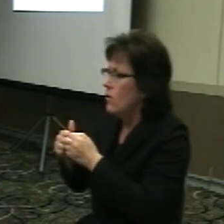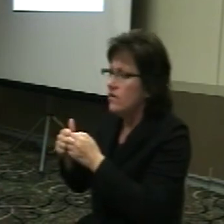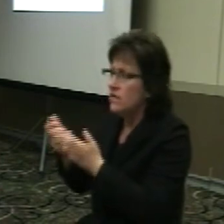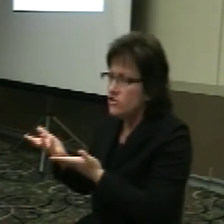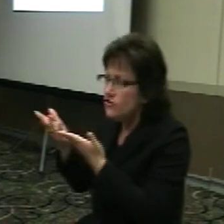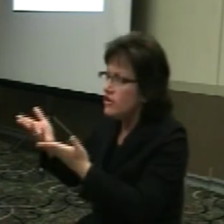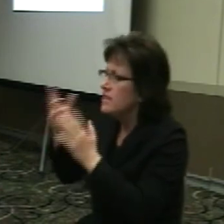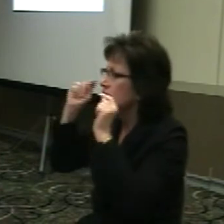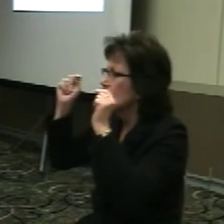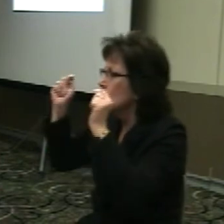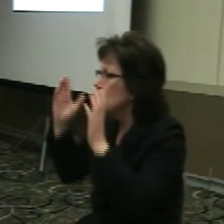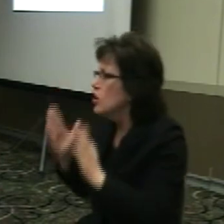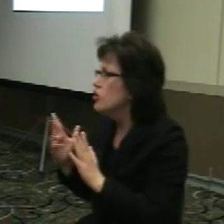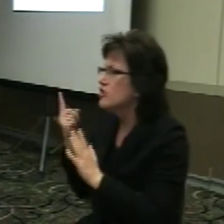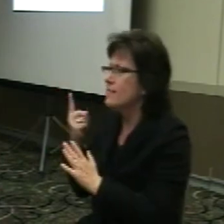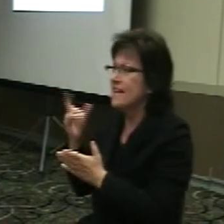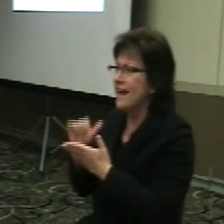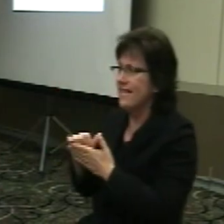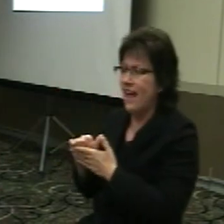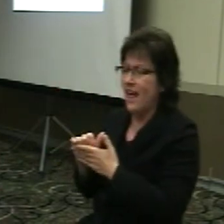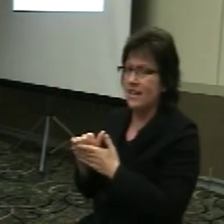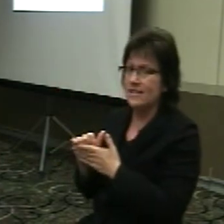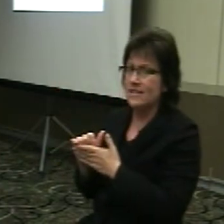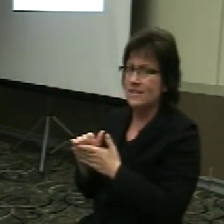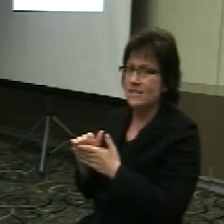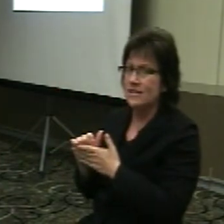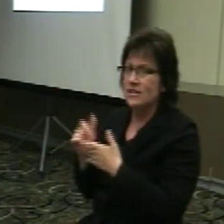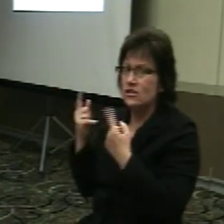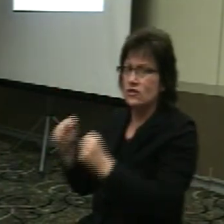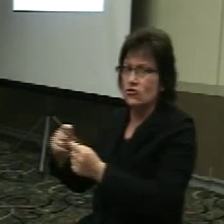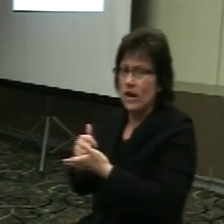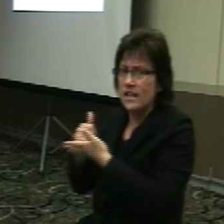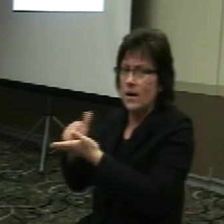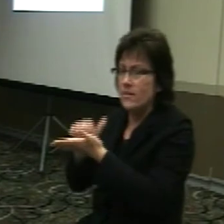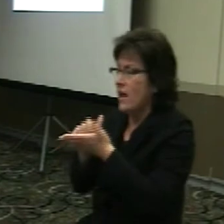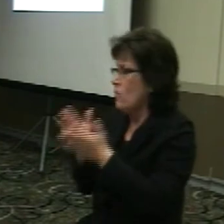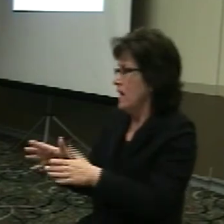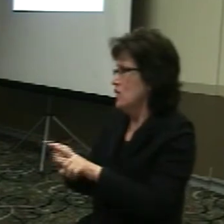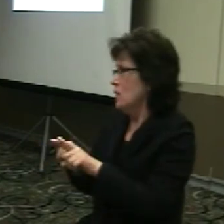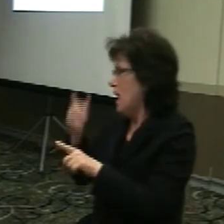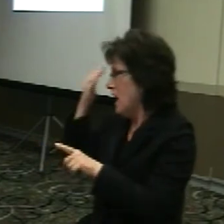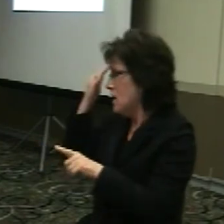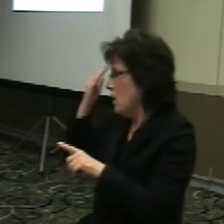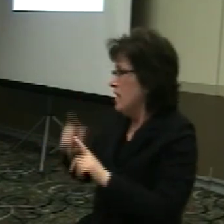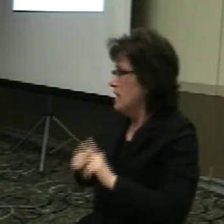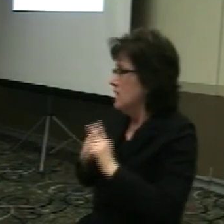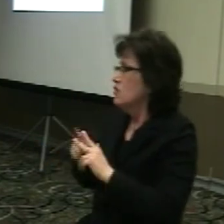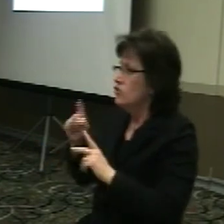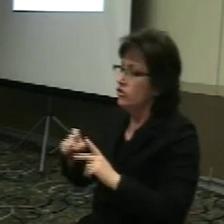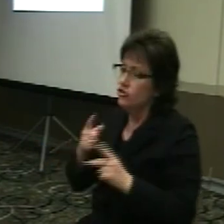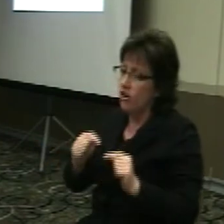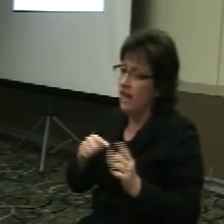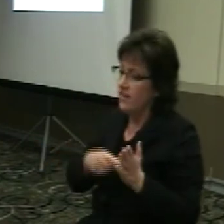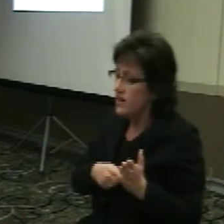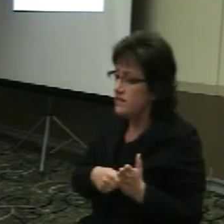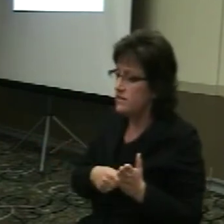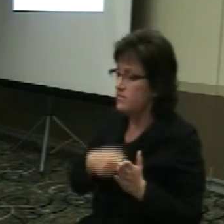a tutor or something like that to make to try to help that way too? I know initially you should try this